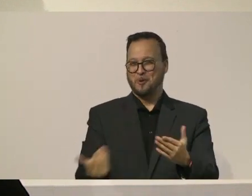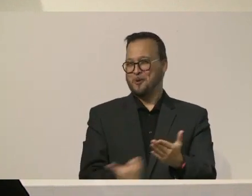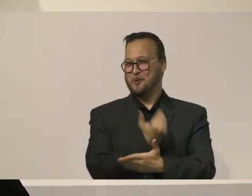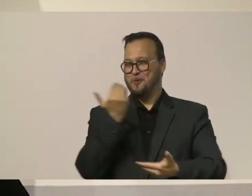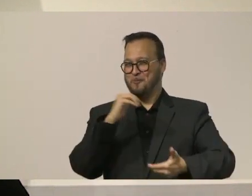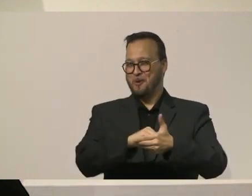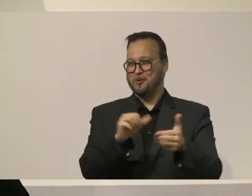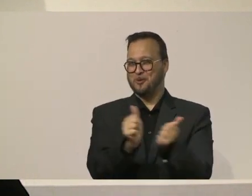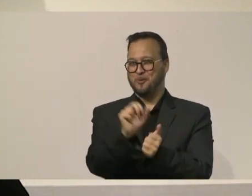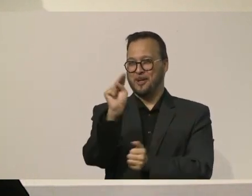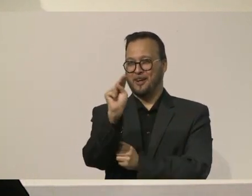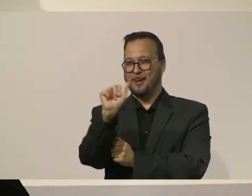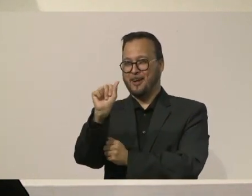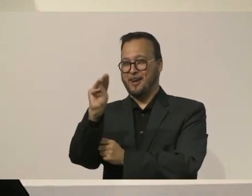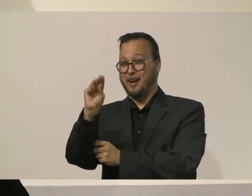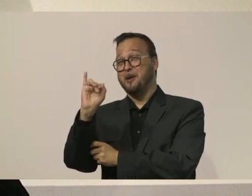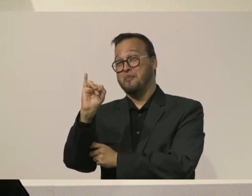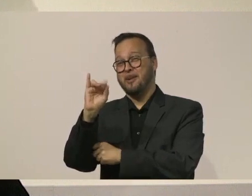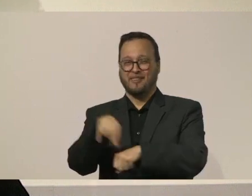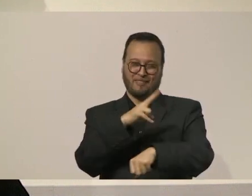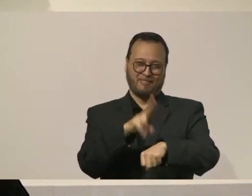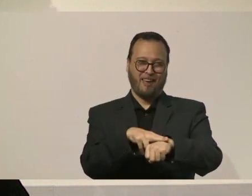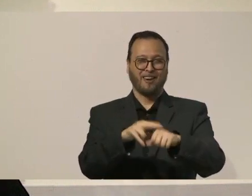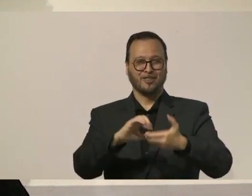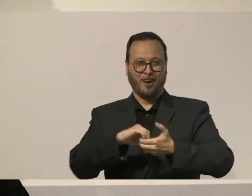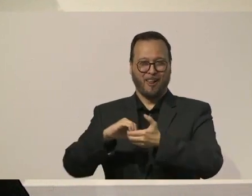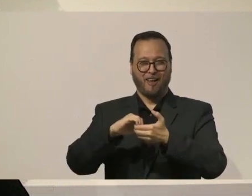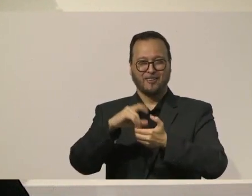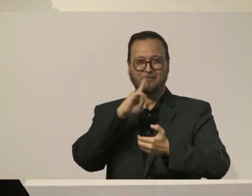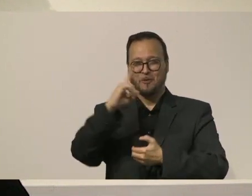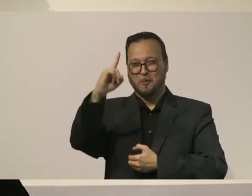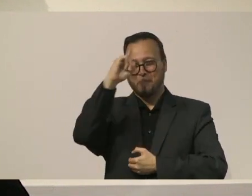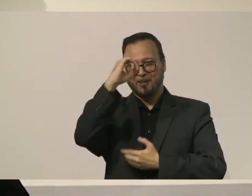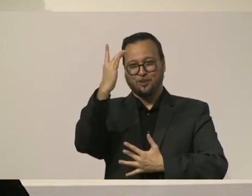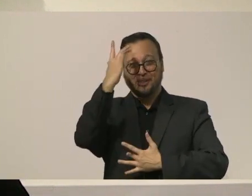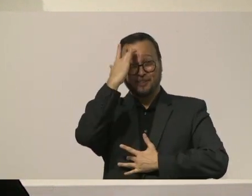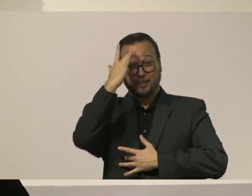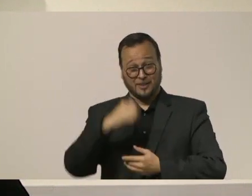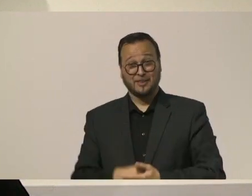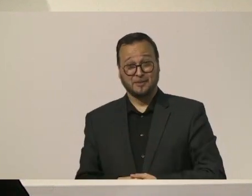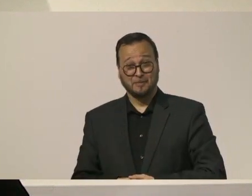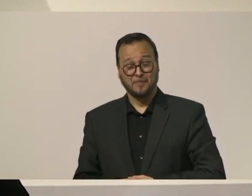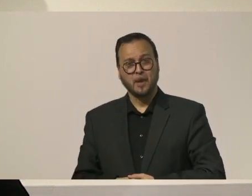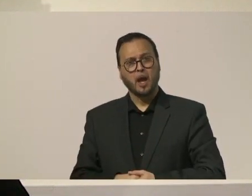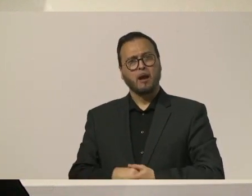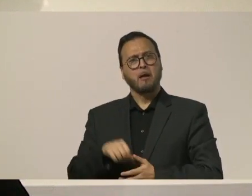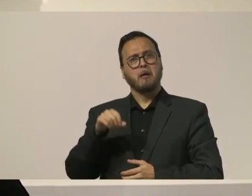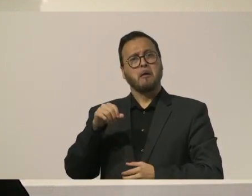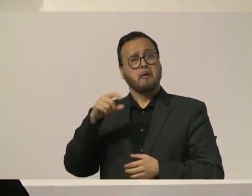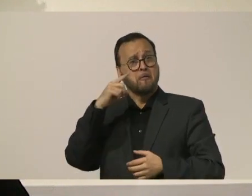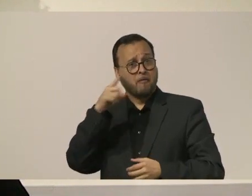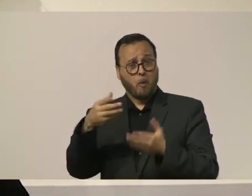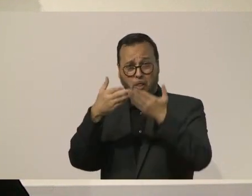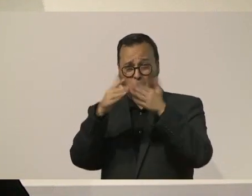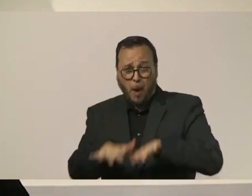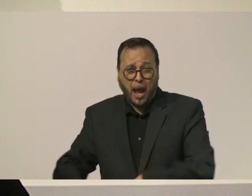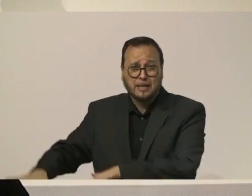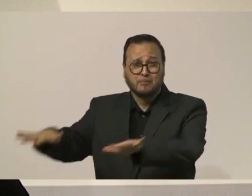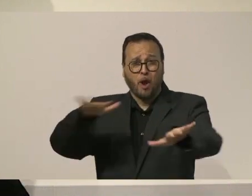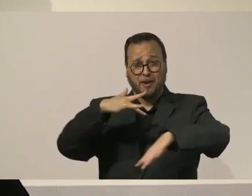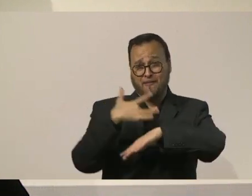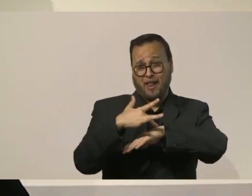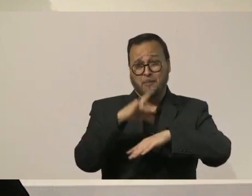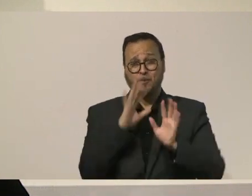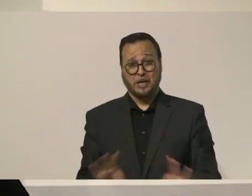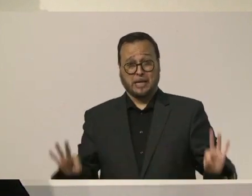NAMI, also known as the National Alliance on Mental Illness. And as far as the widespread availability of